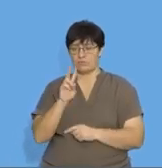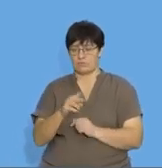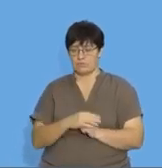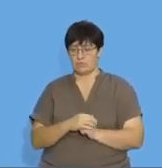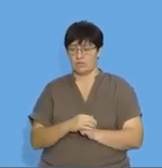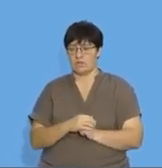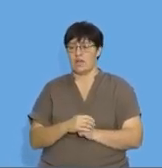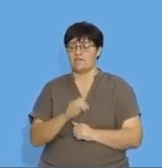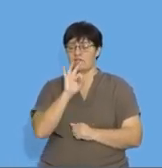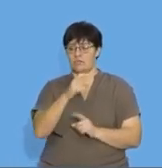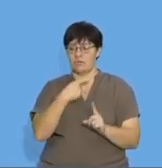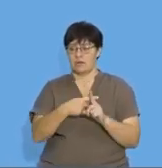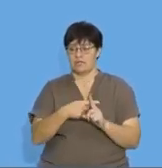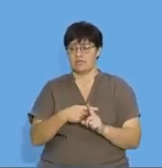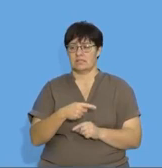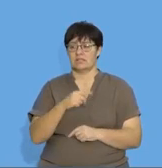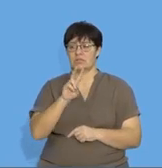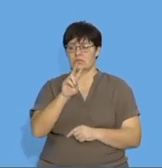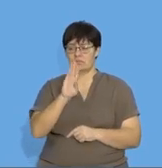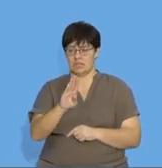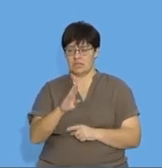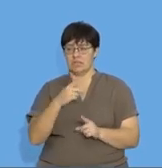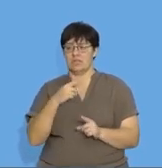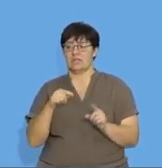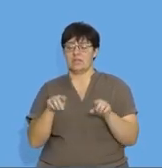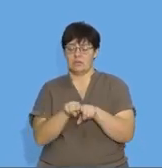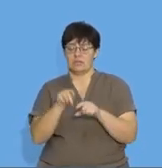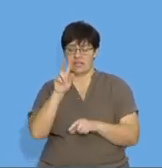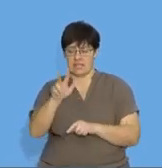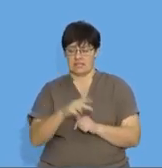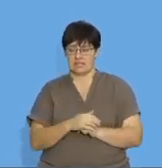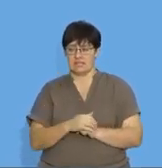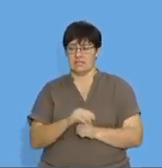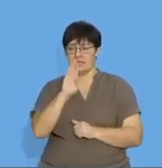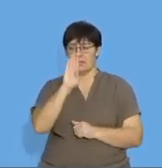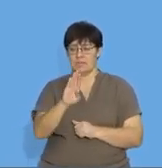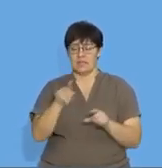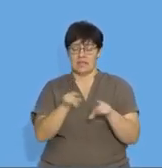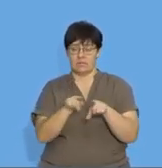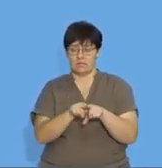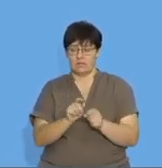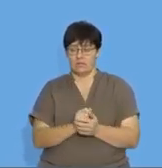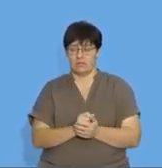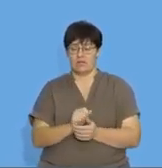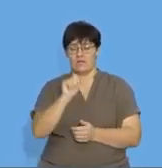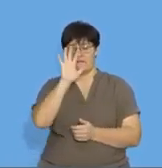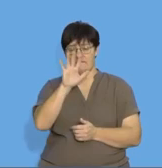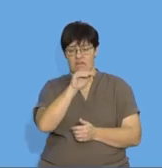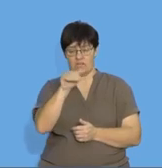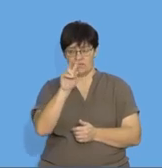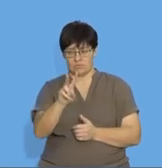multiply everything by 2, I'm going to have that 3 plus 2b is equal to 8. So b will be equal